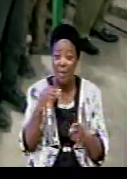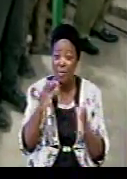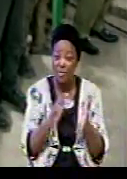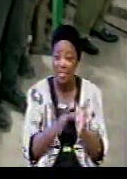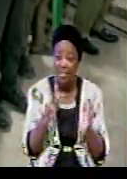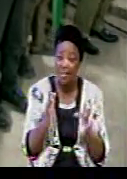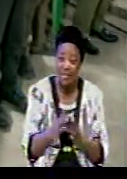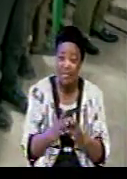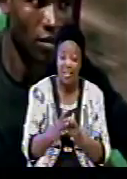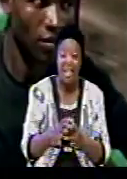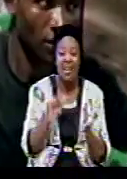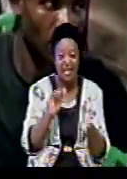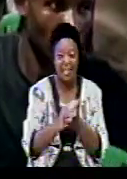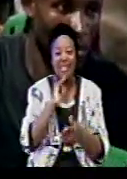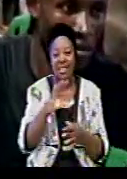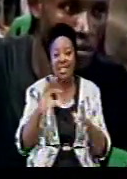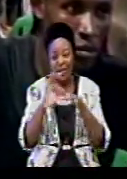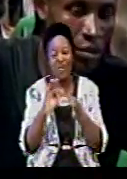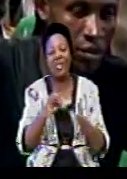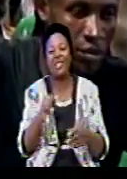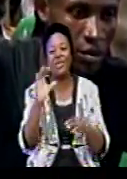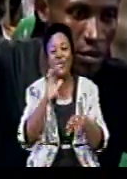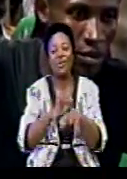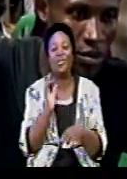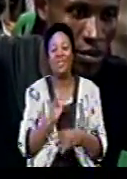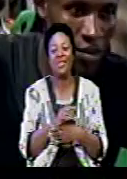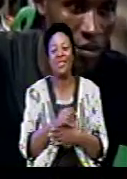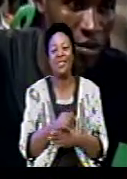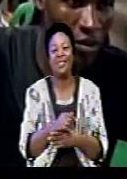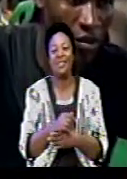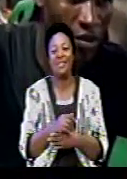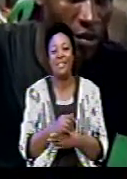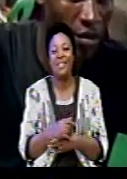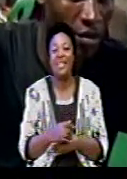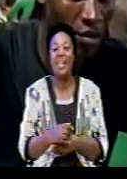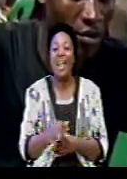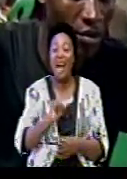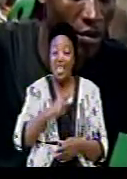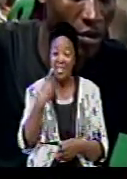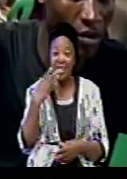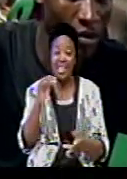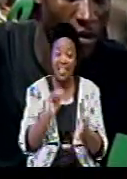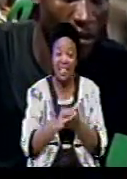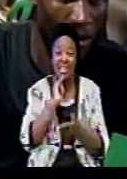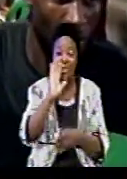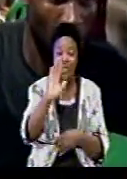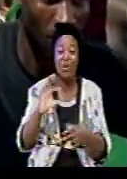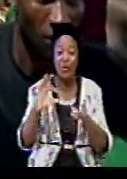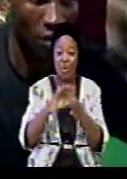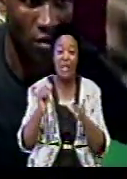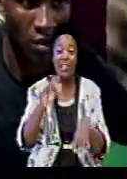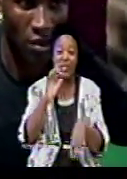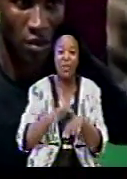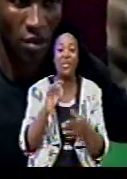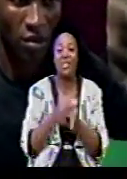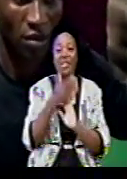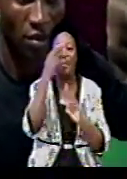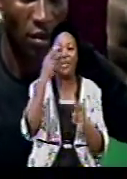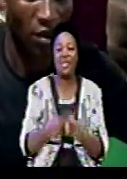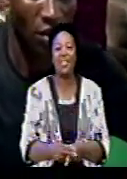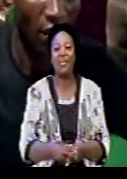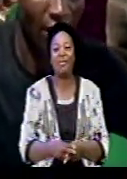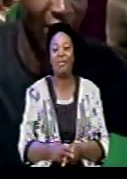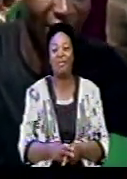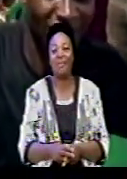came. You check yourself. If you are lame, you rise up and go walking like I'm